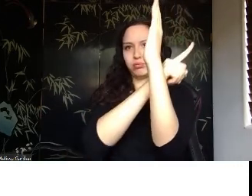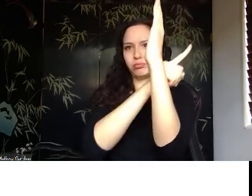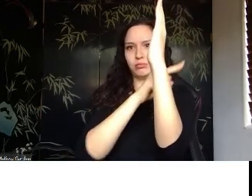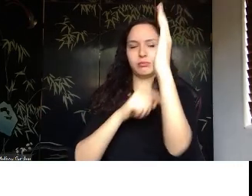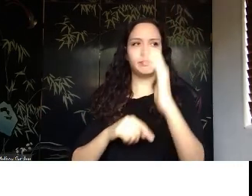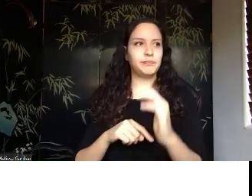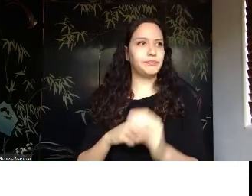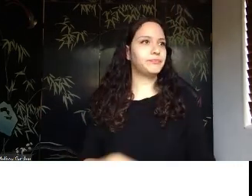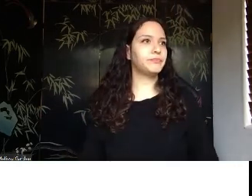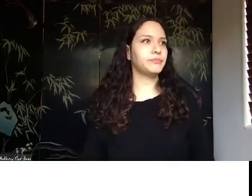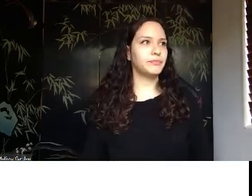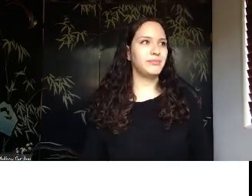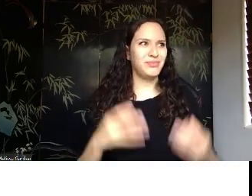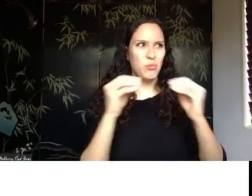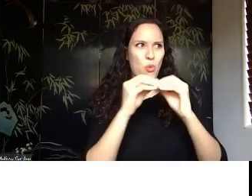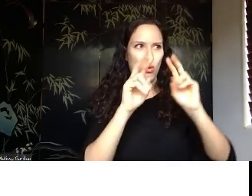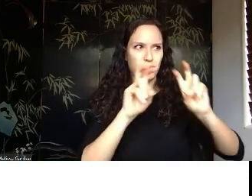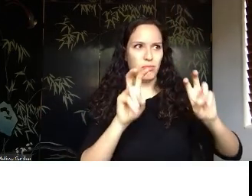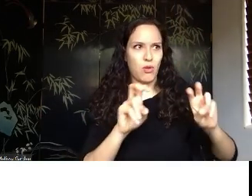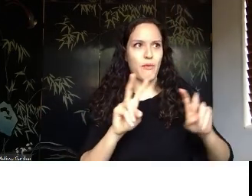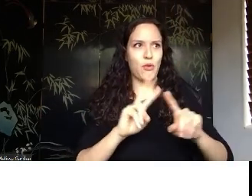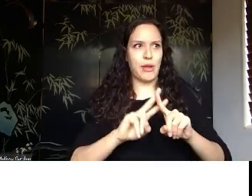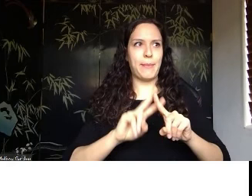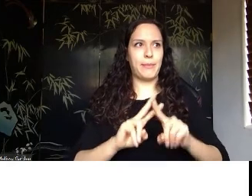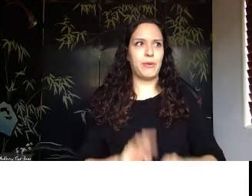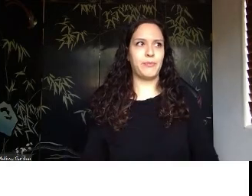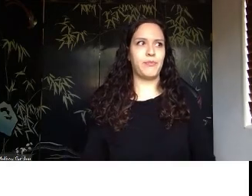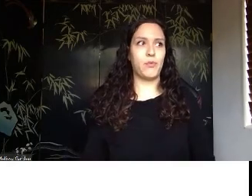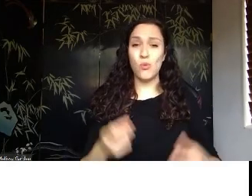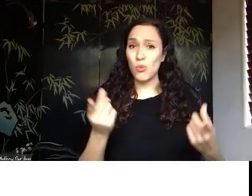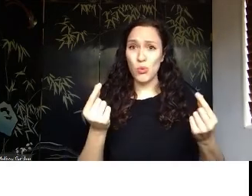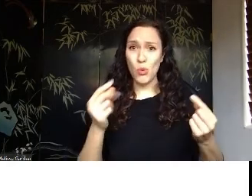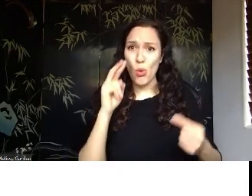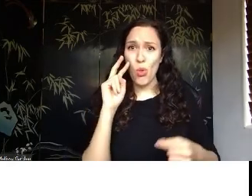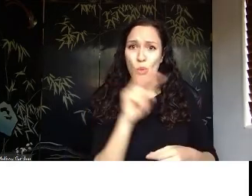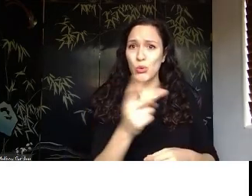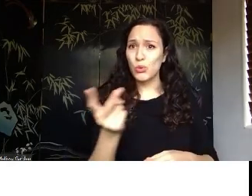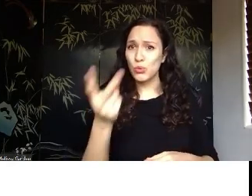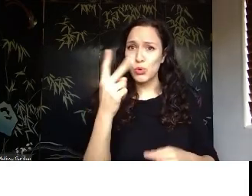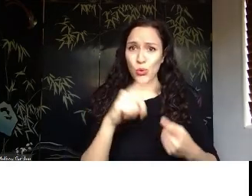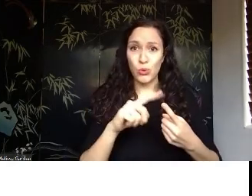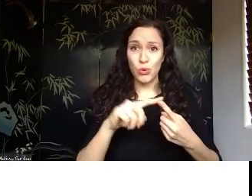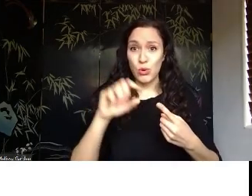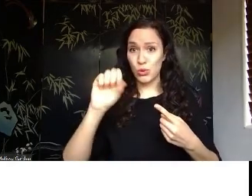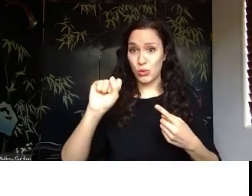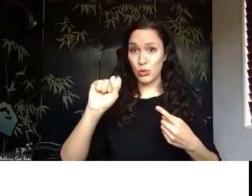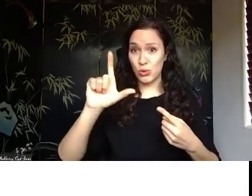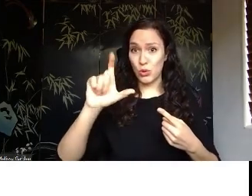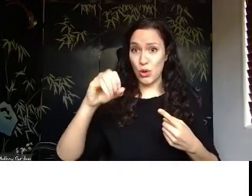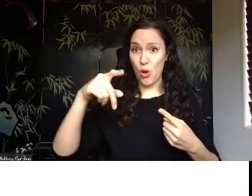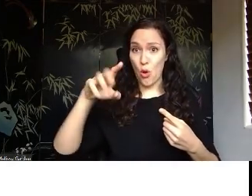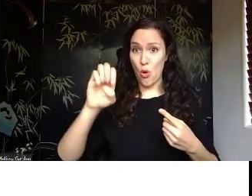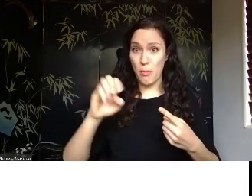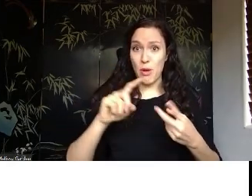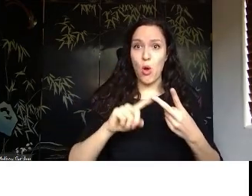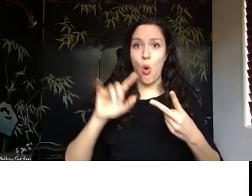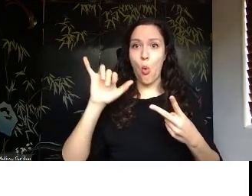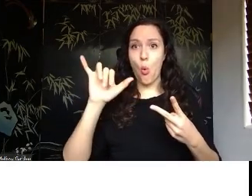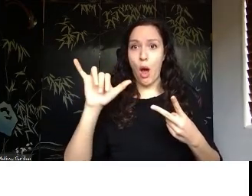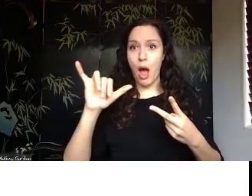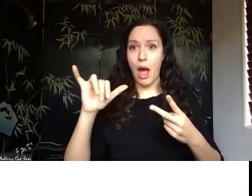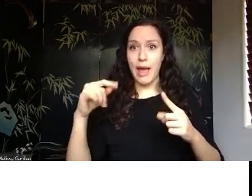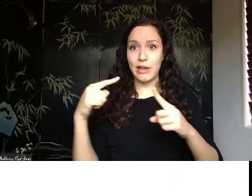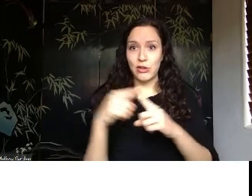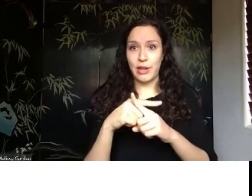little more. All you need to do is look at two things, the slope and the y-intercept. Okay, slope is the number in front